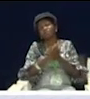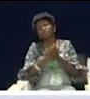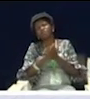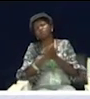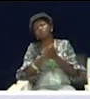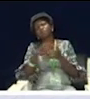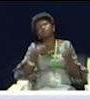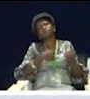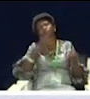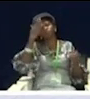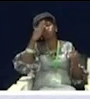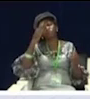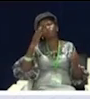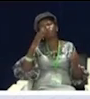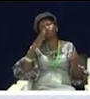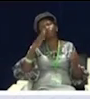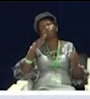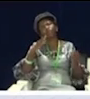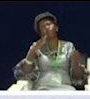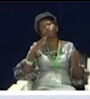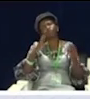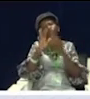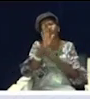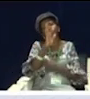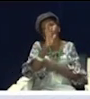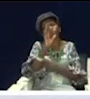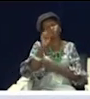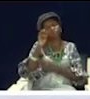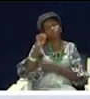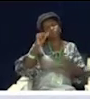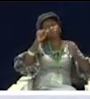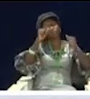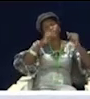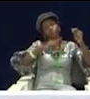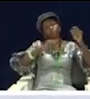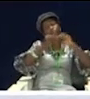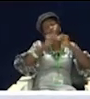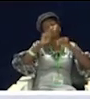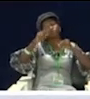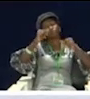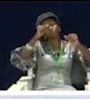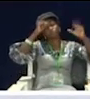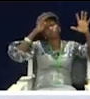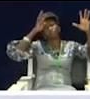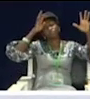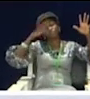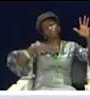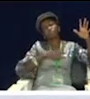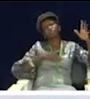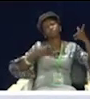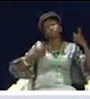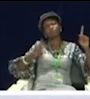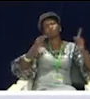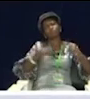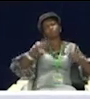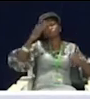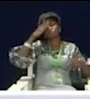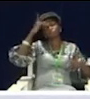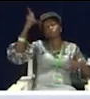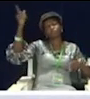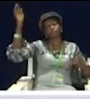to know all there is to know about God. So, Father, please let me know you